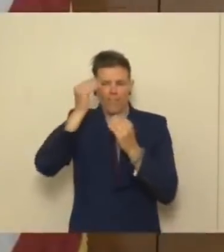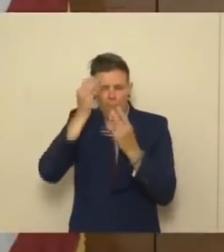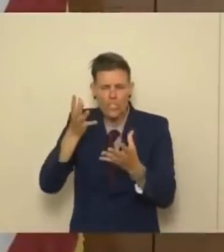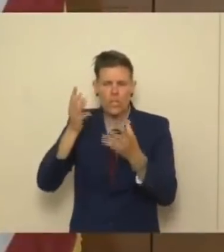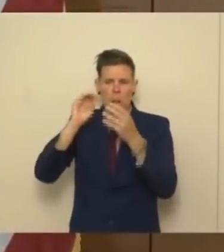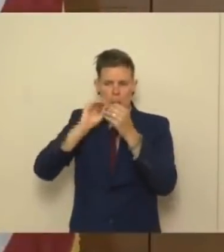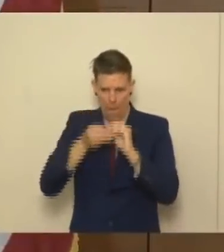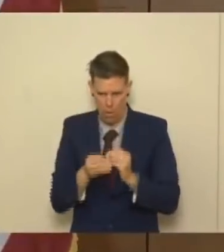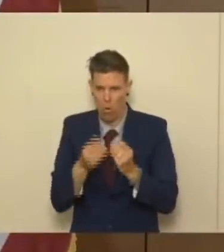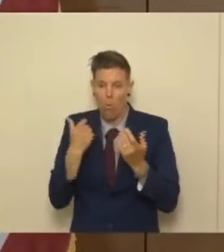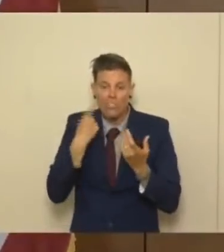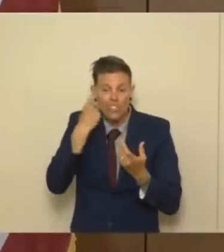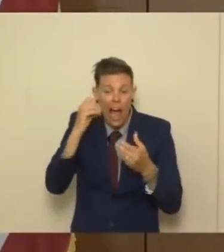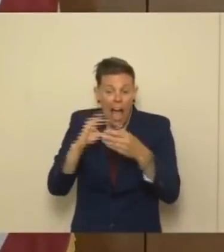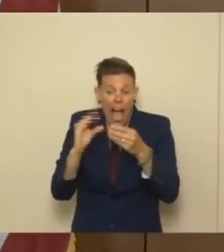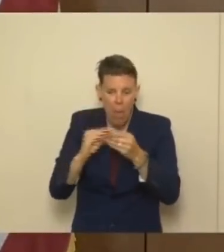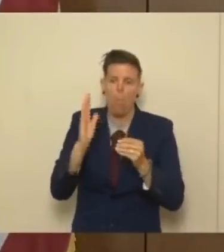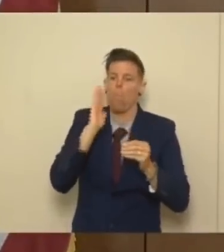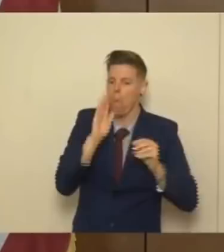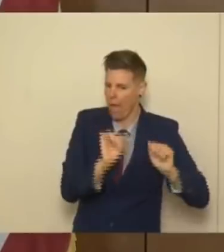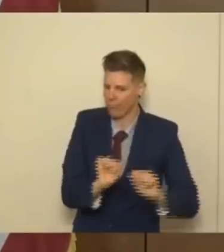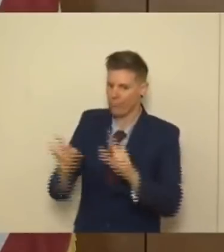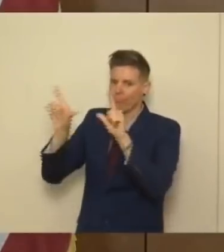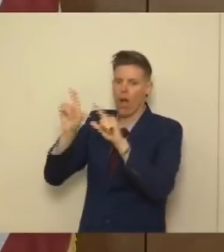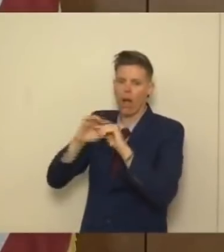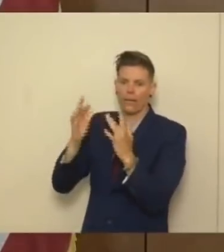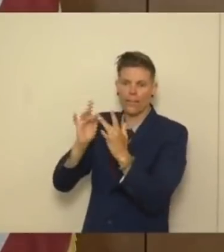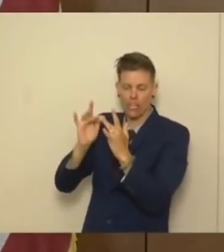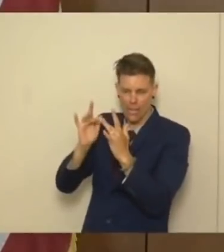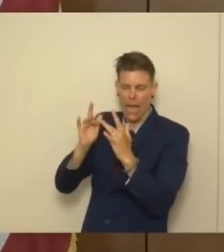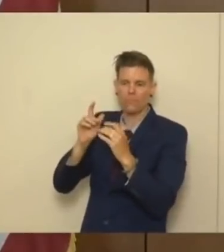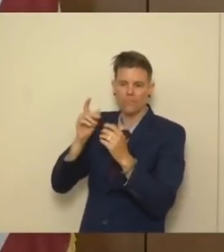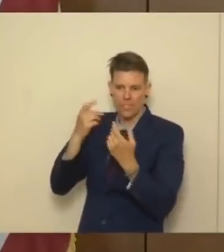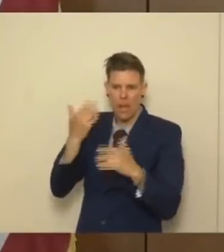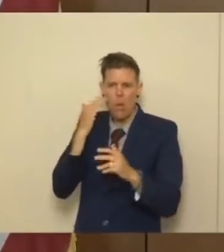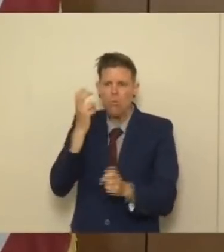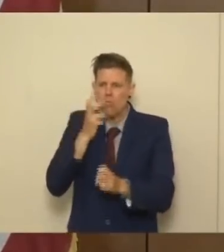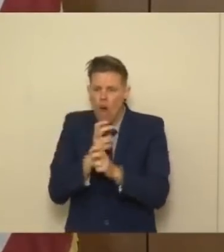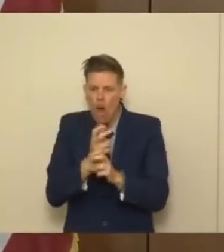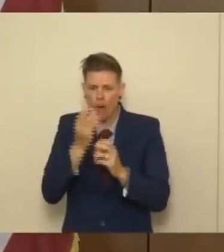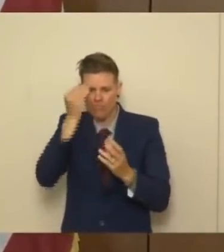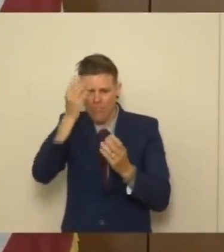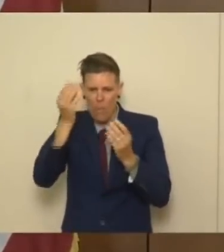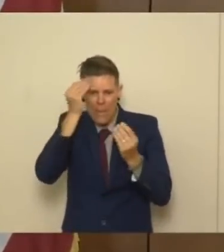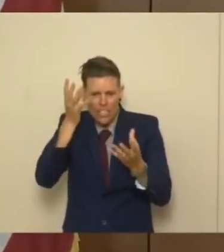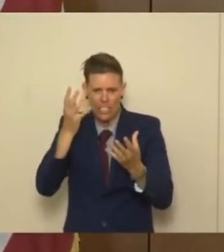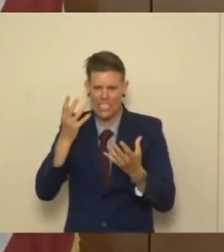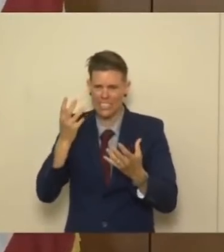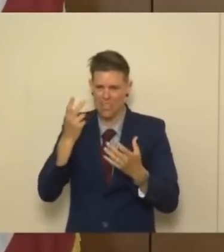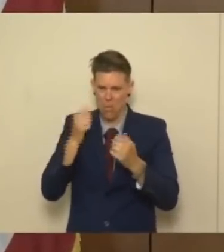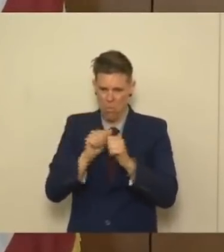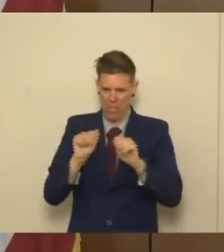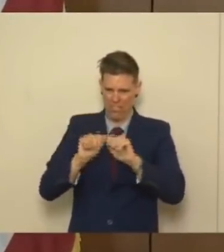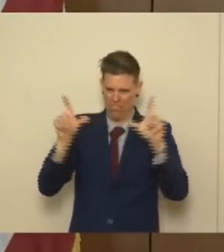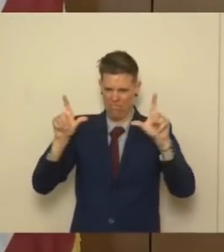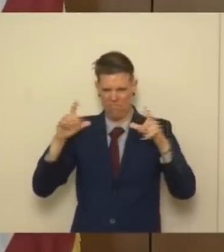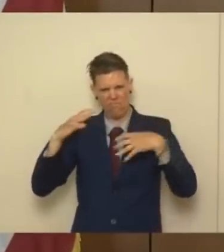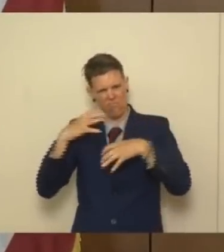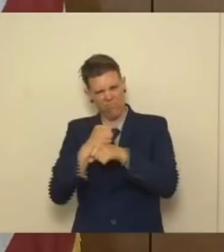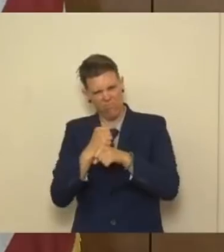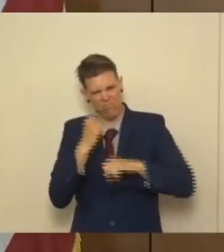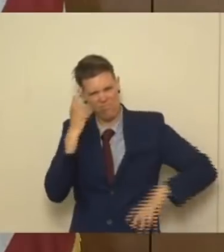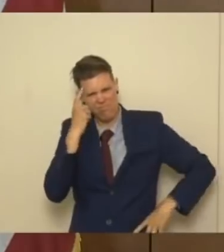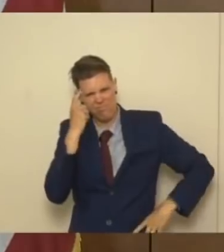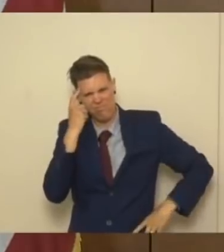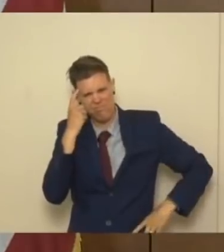hard, some of this data, to really get a good sense of it on the screen in the way in which we do these press